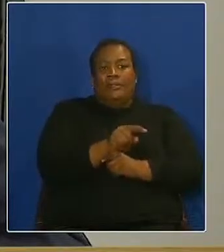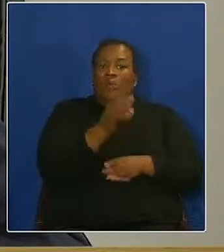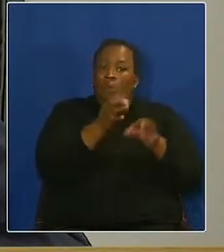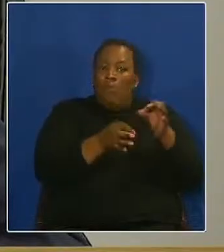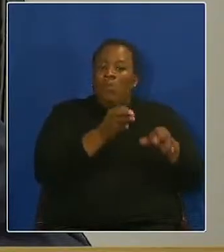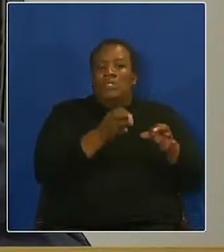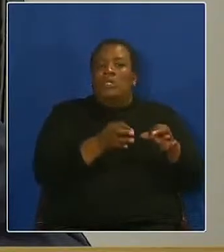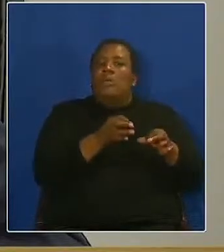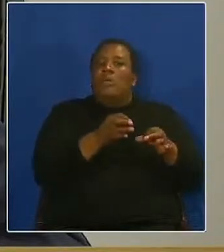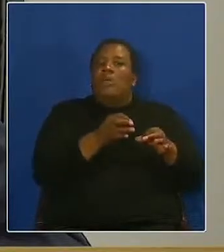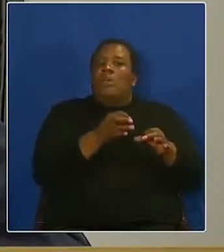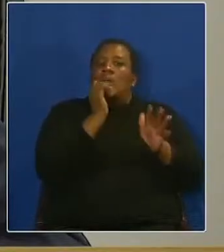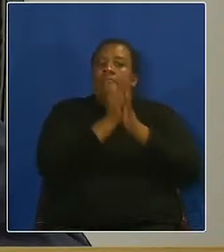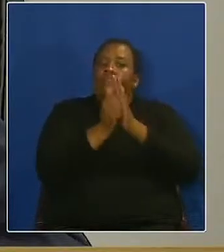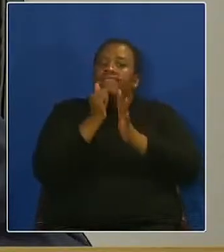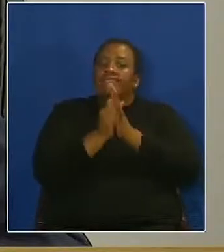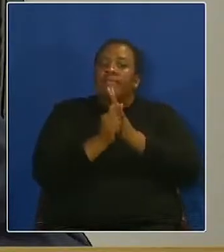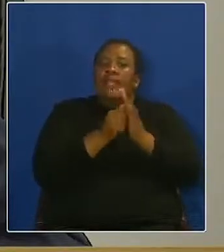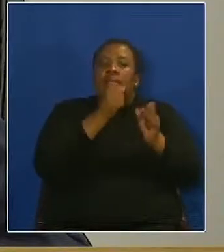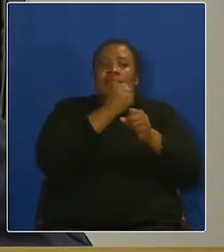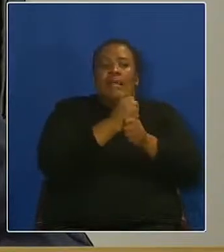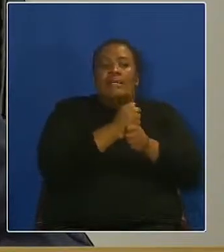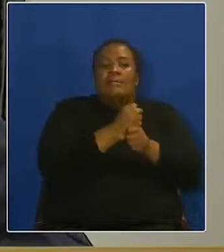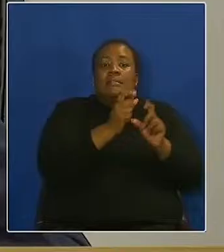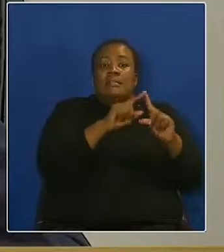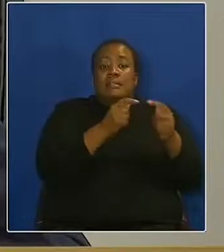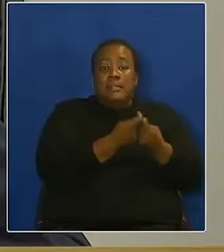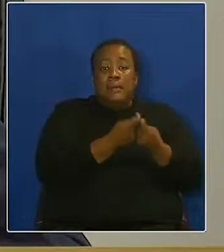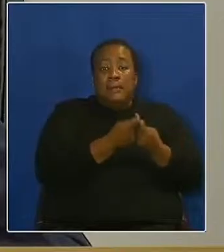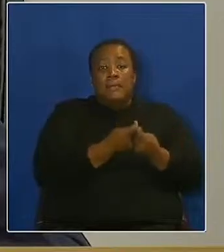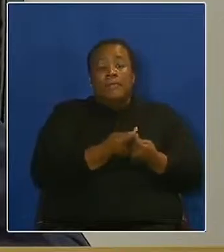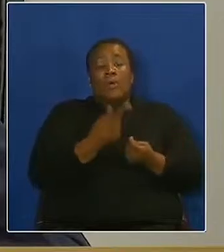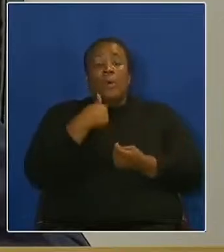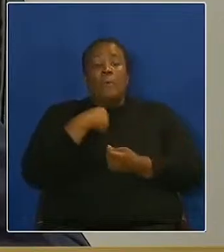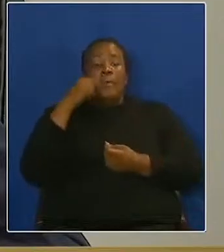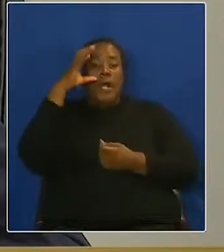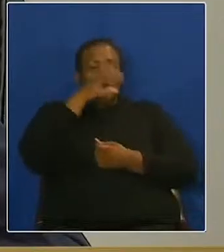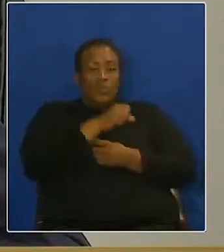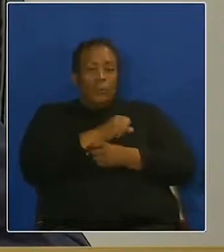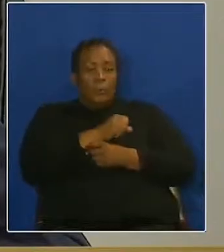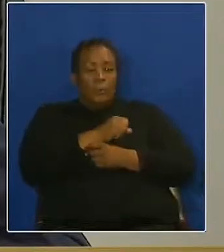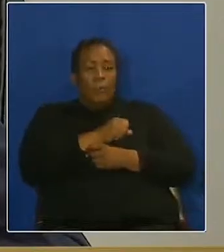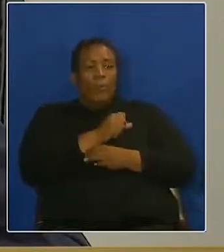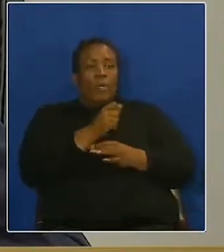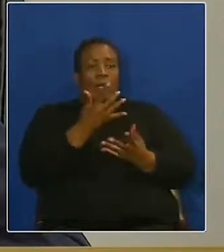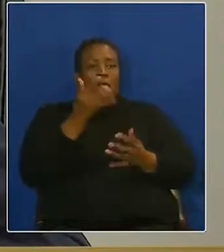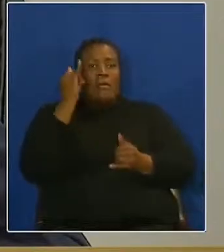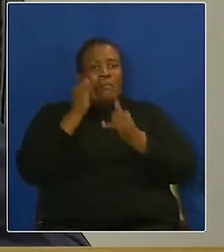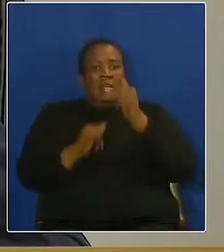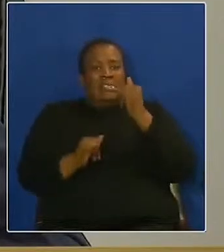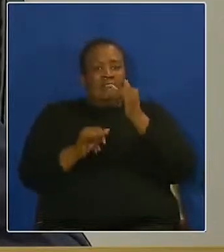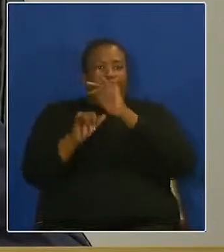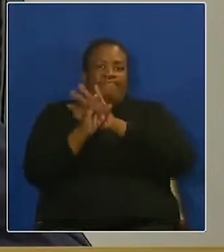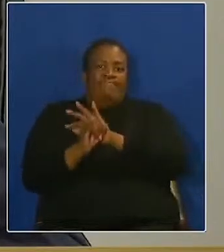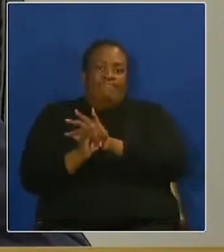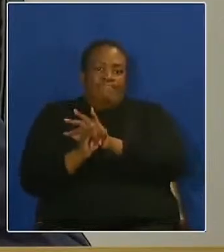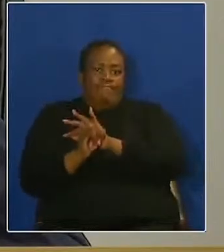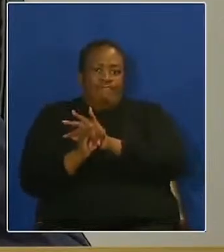political killings task team. Hence, that makes us to conclude that it was a mistaken